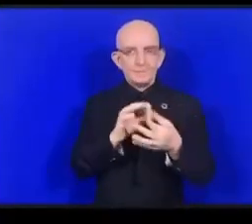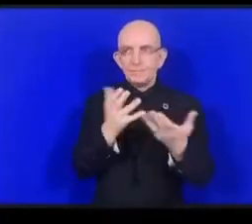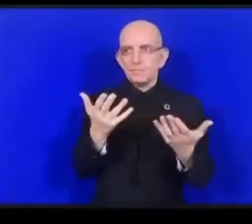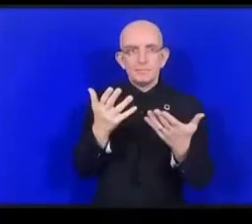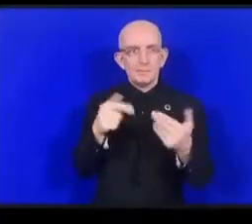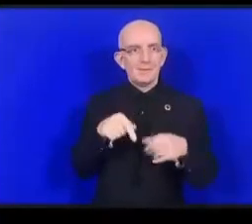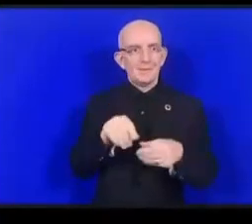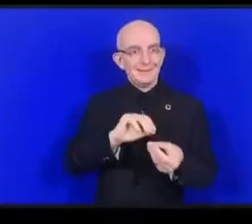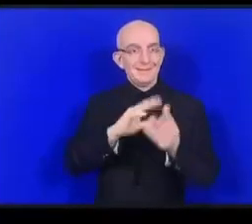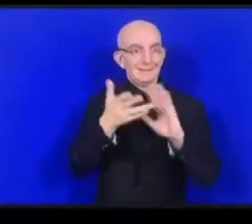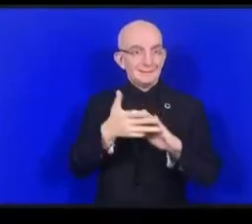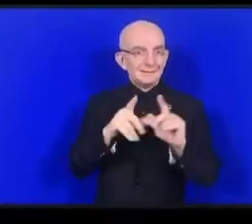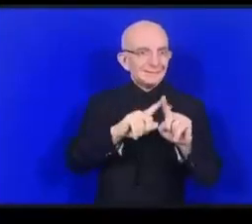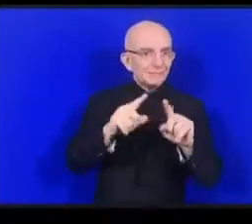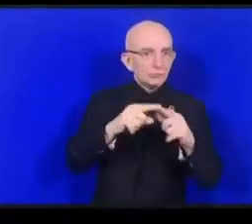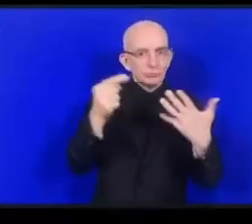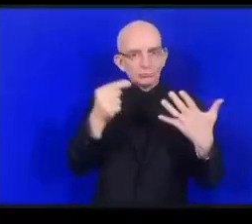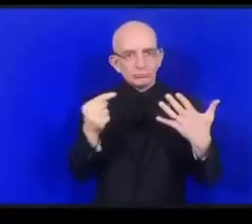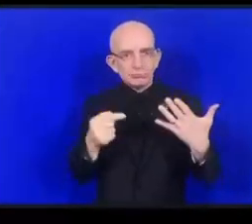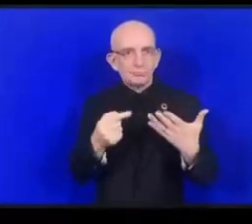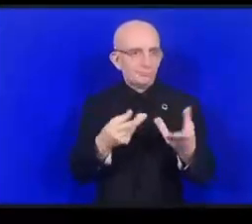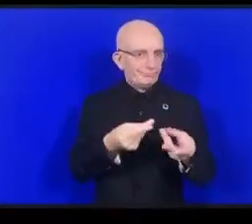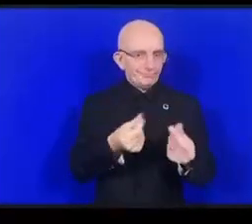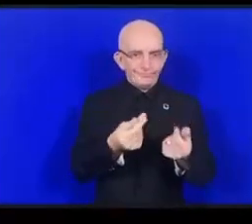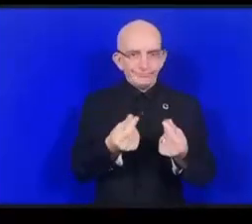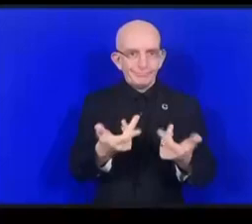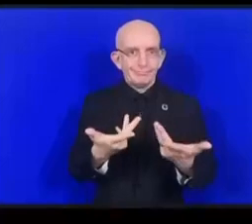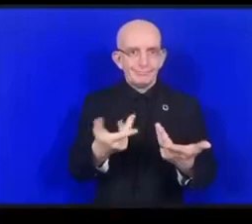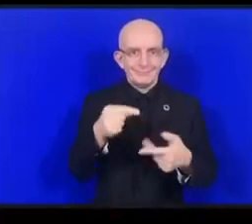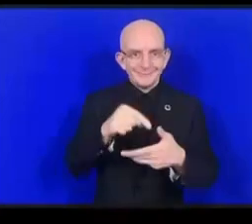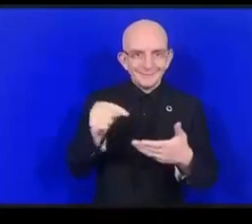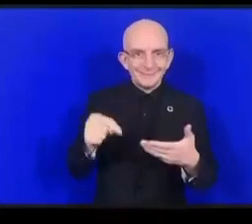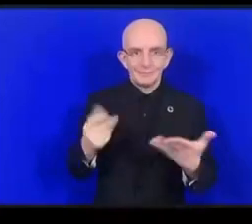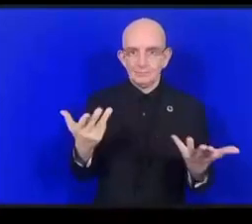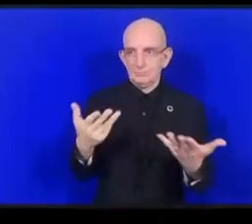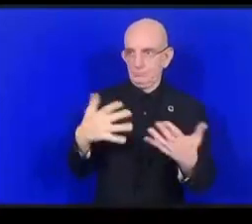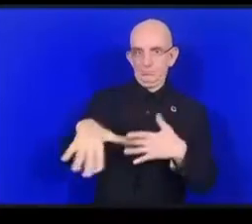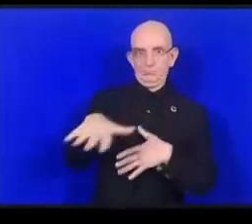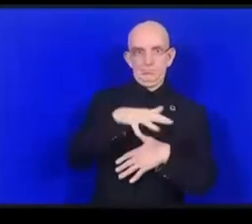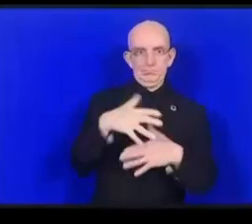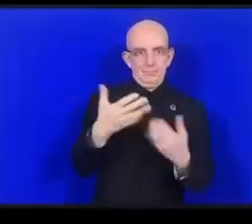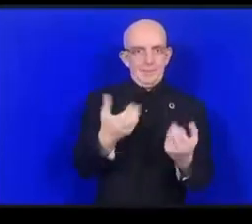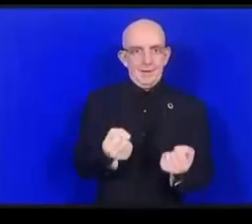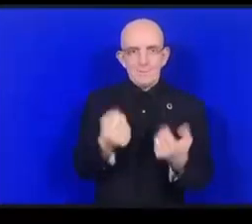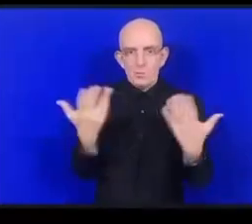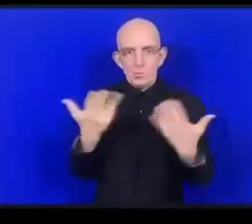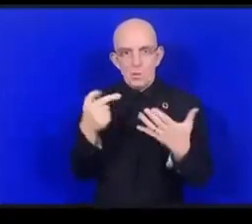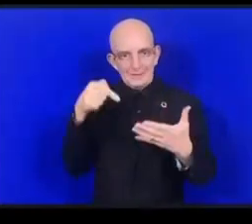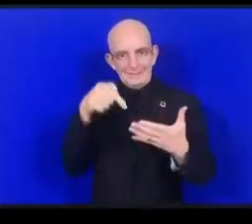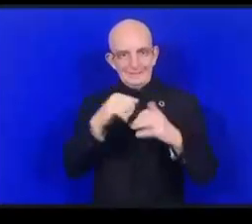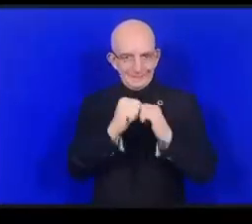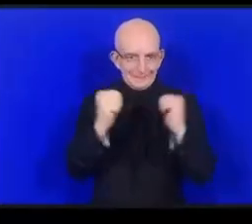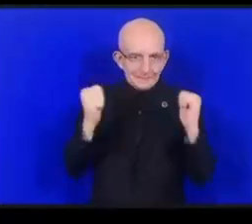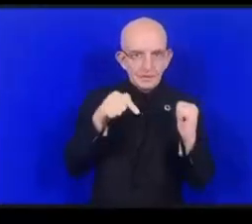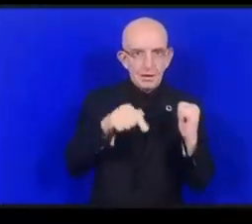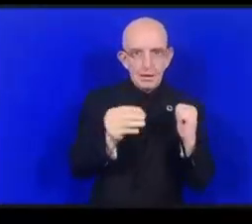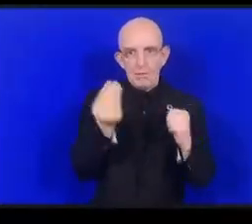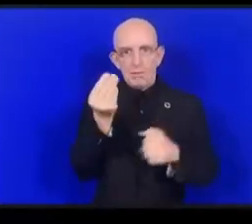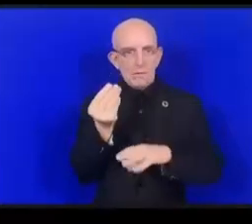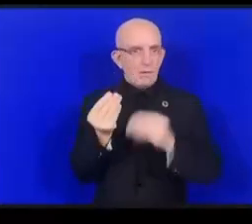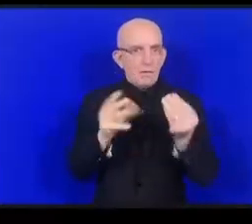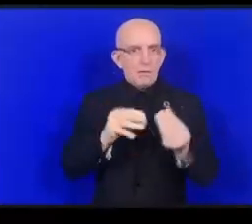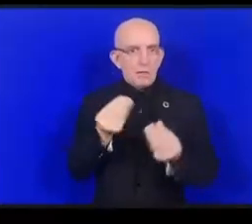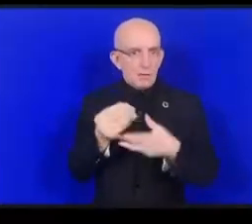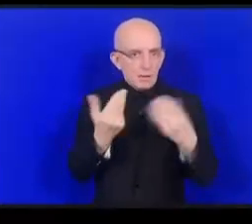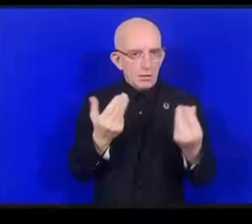be human-centered. How would we do that? How could we assure that they were properly maintained so that they